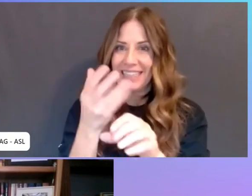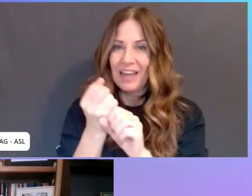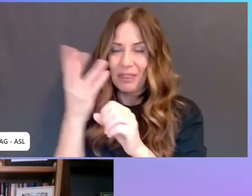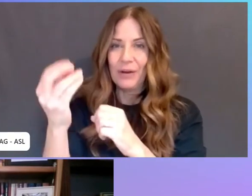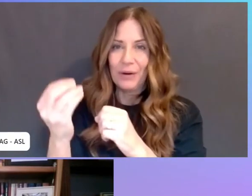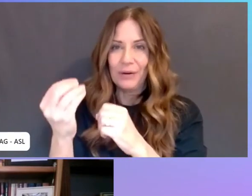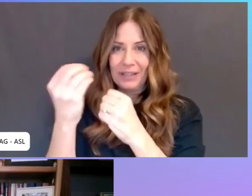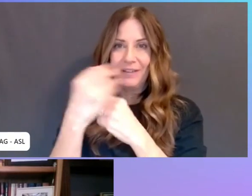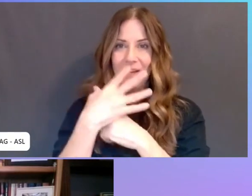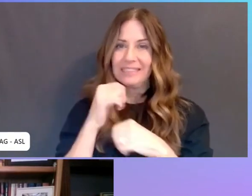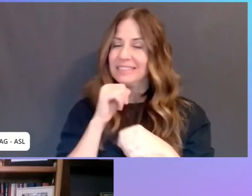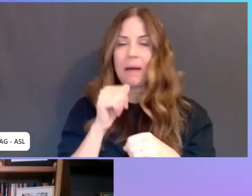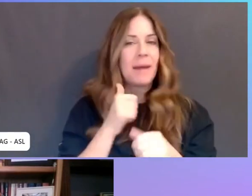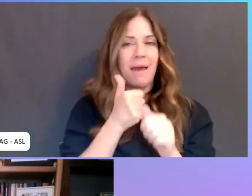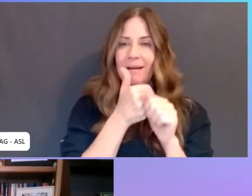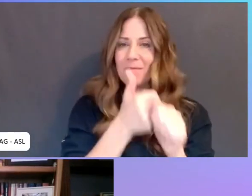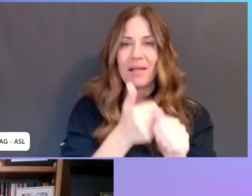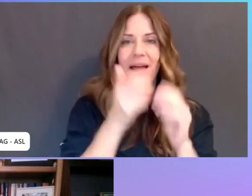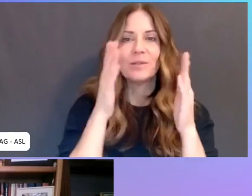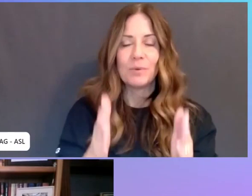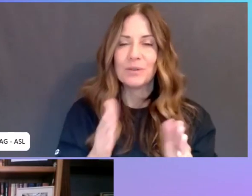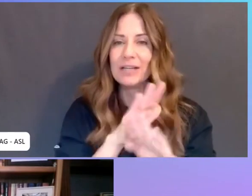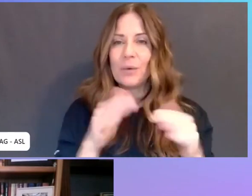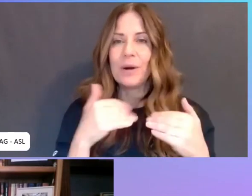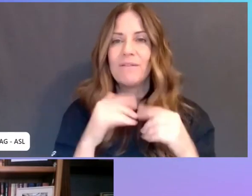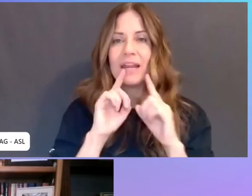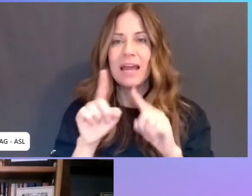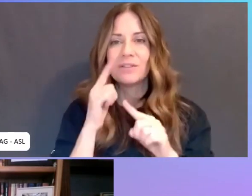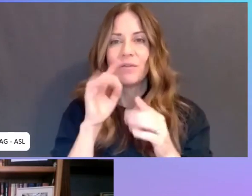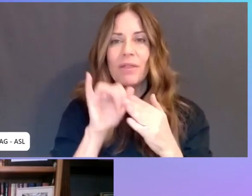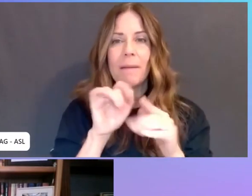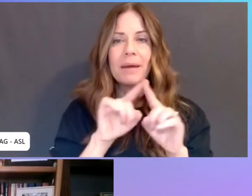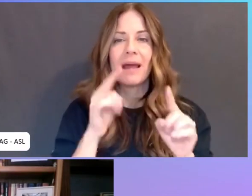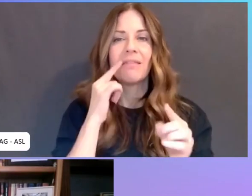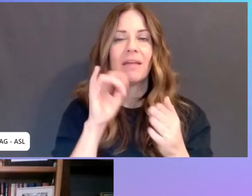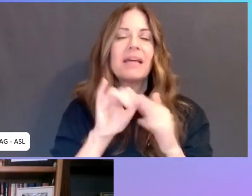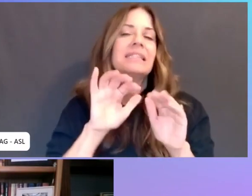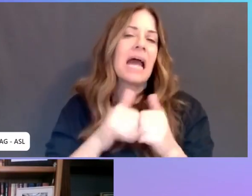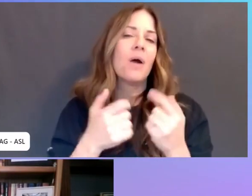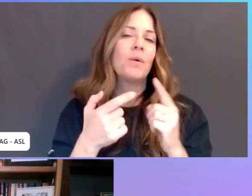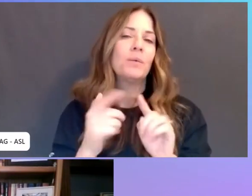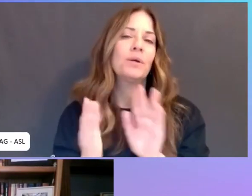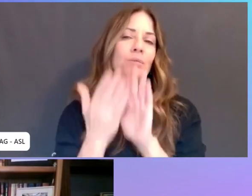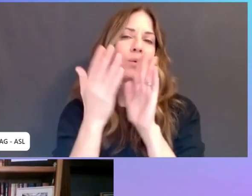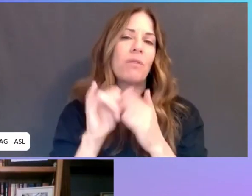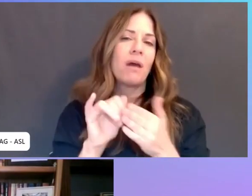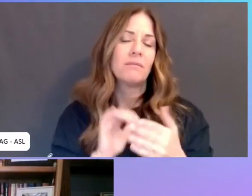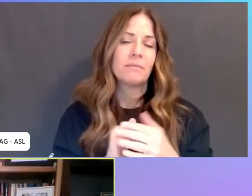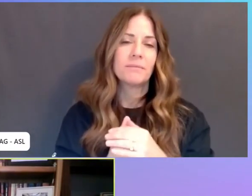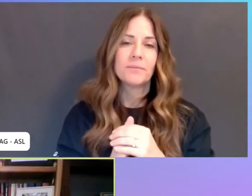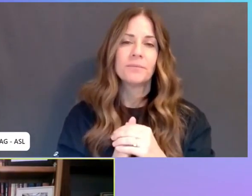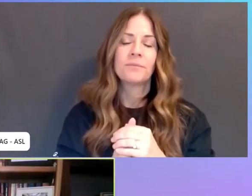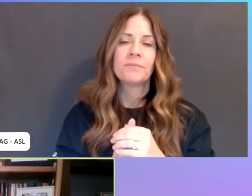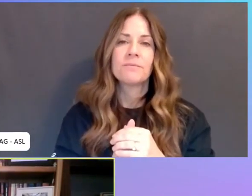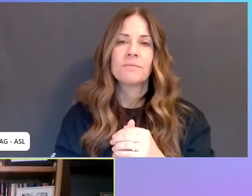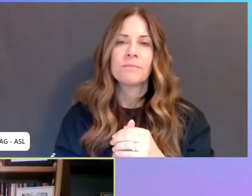not a compliance person, so I don't have an answer for that, but I think that's sort of how we would address it.